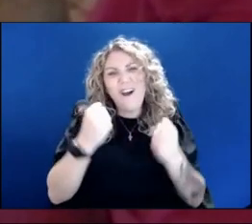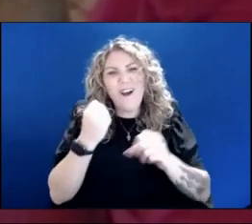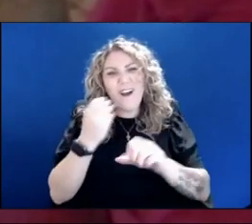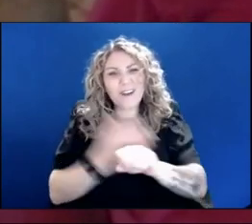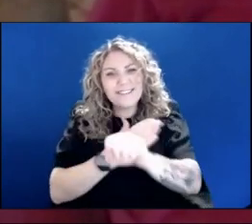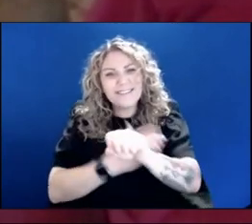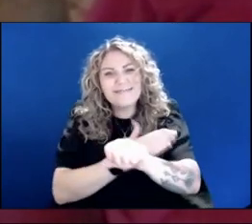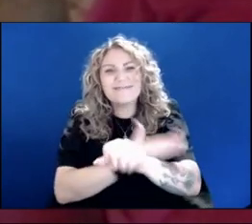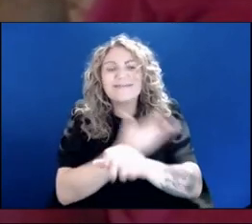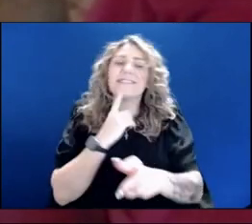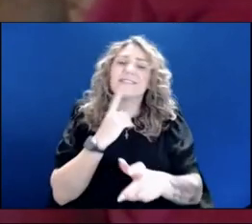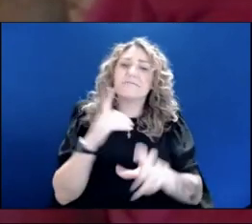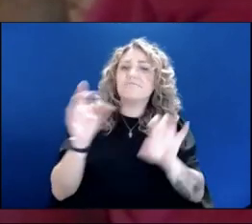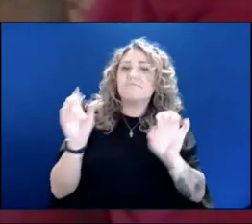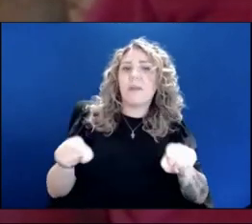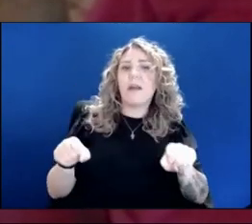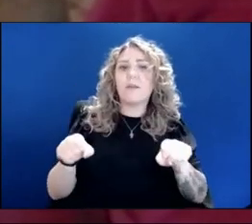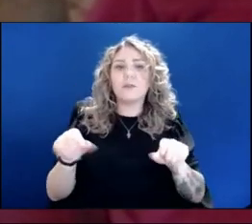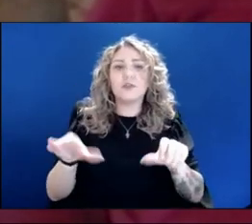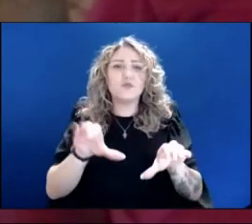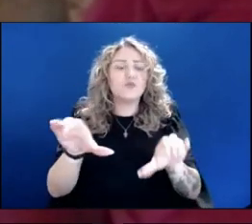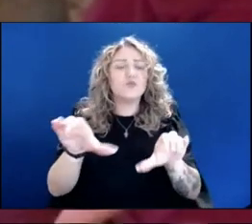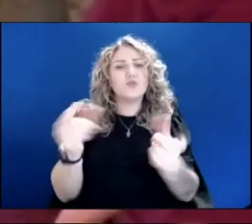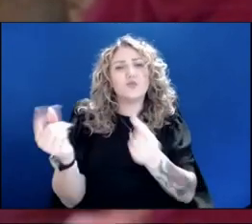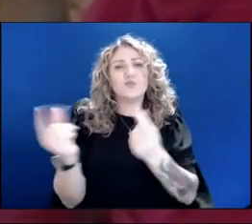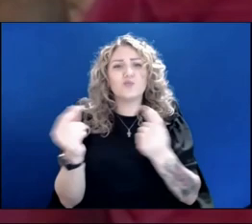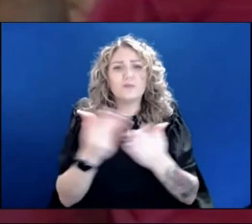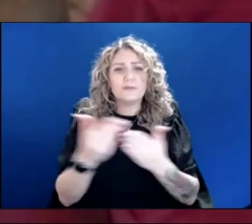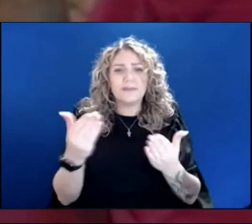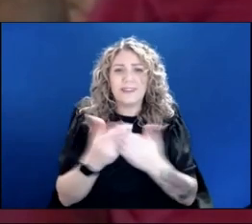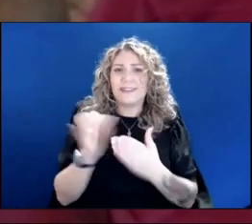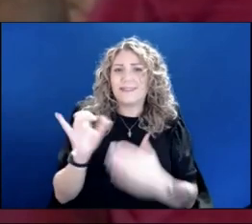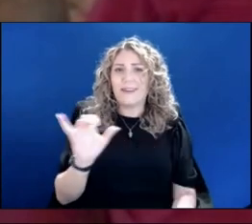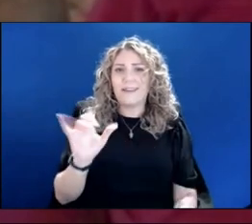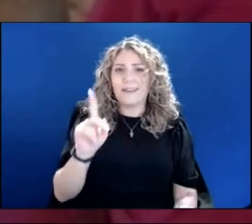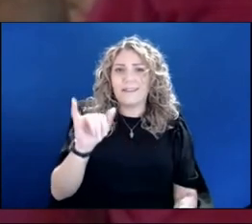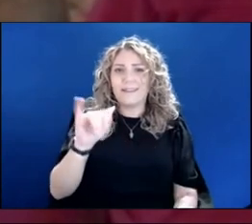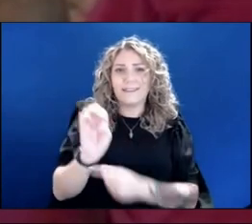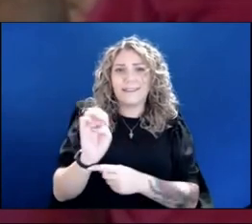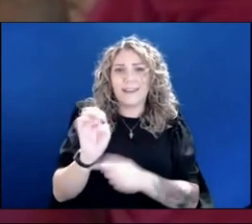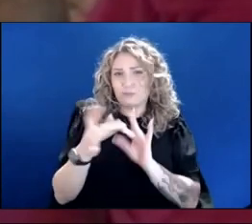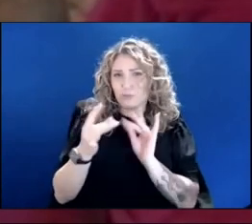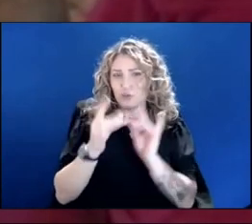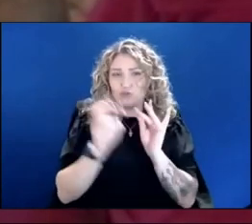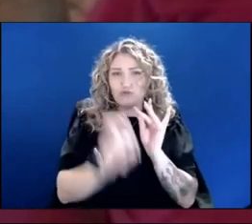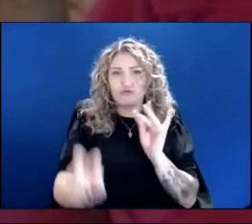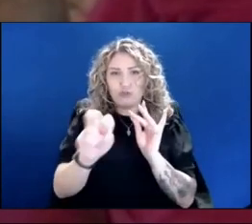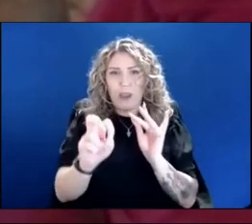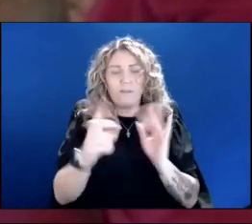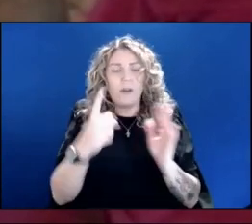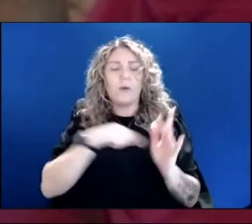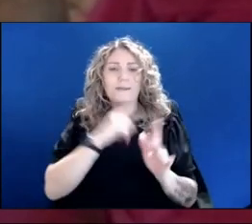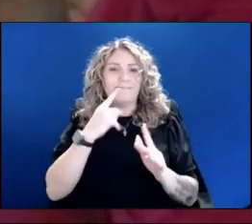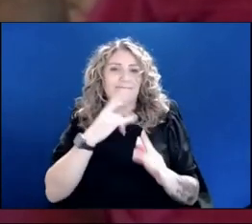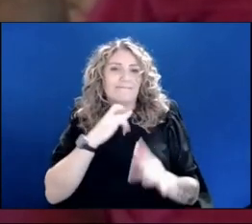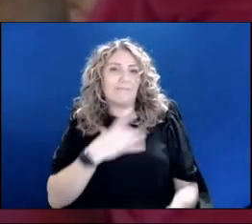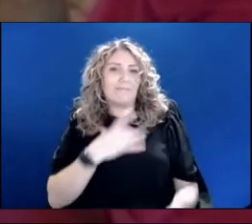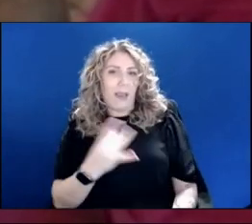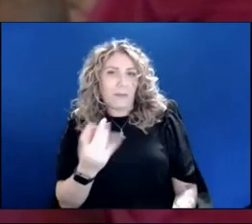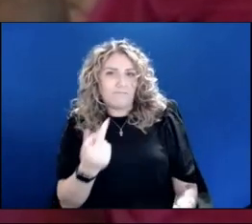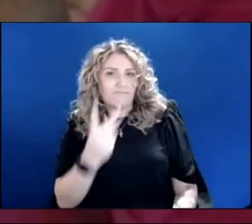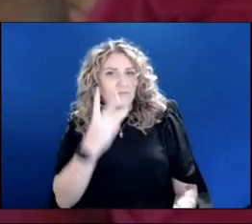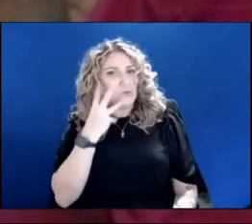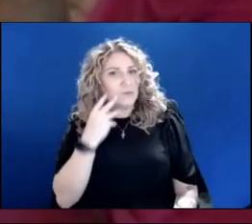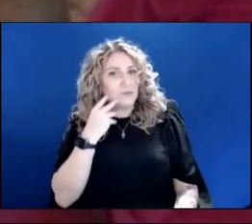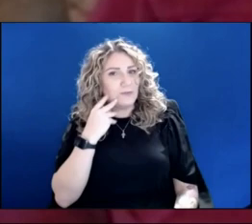to do stuff like that, be able to, you know, as Katie mentioned, travel. We both like to experience new things and to be able to continue to do